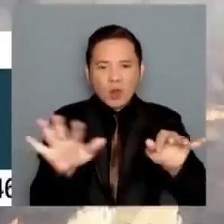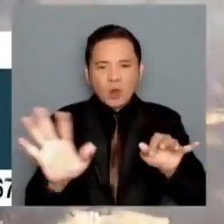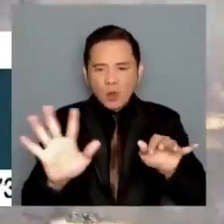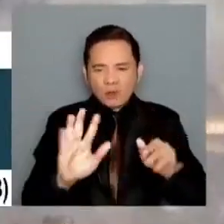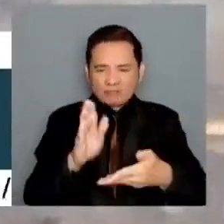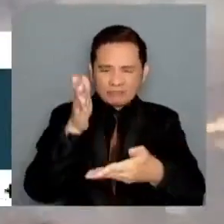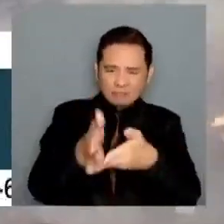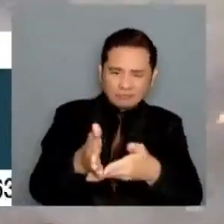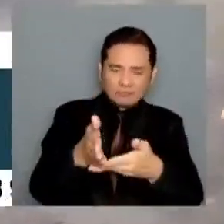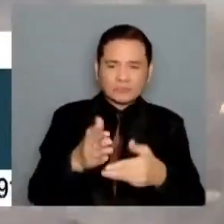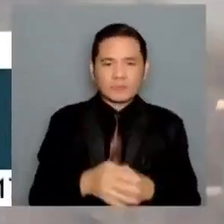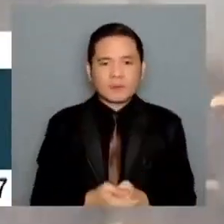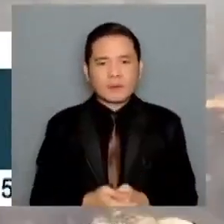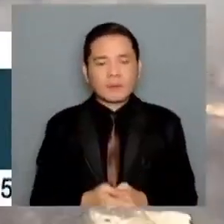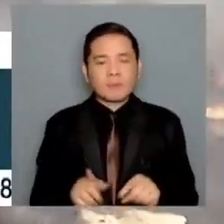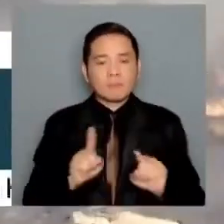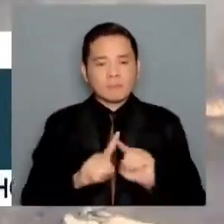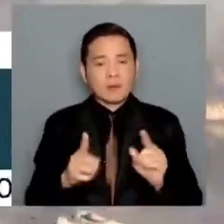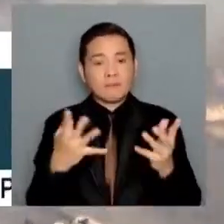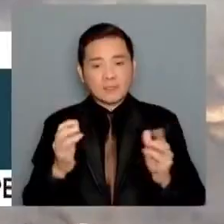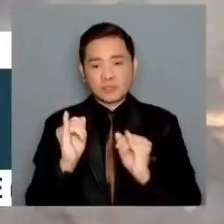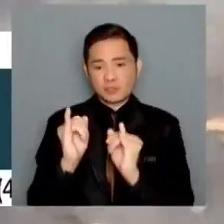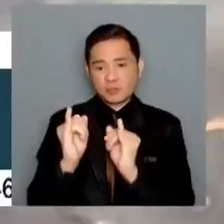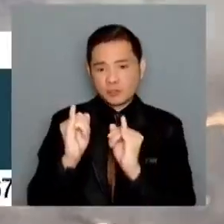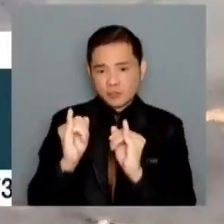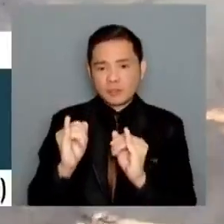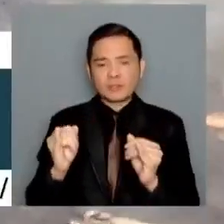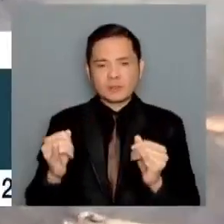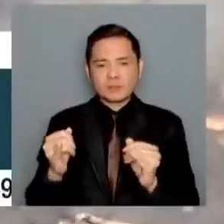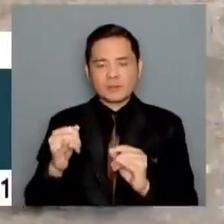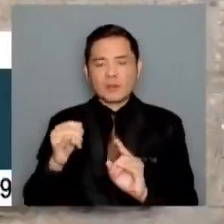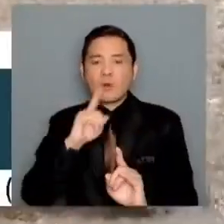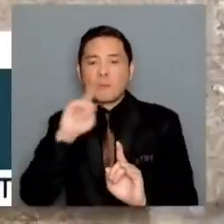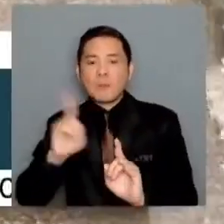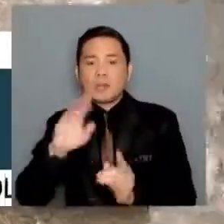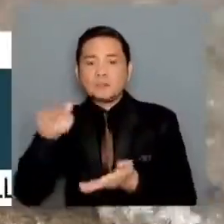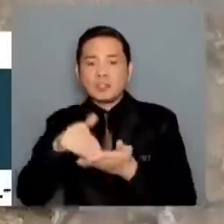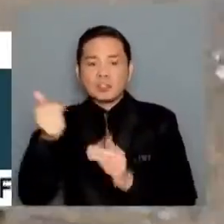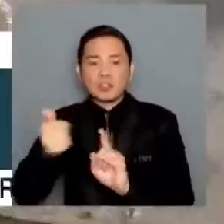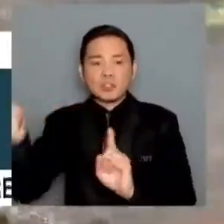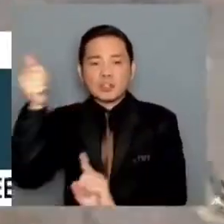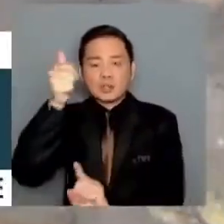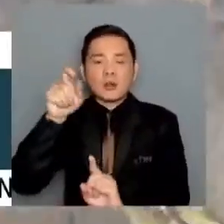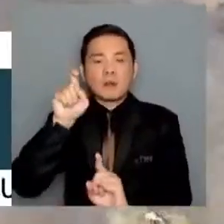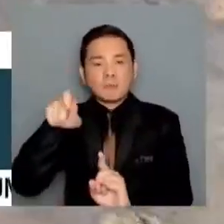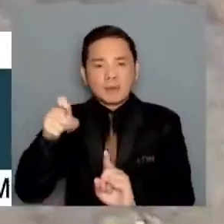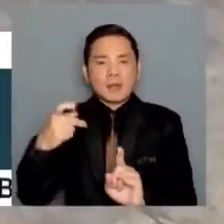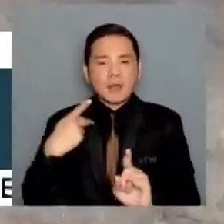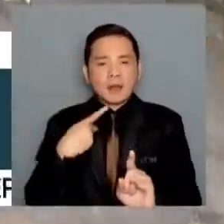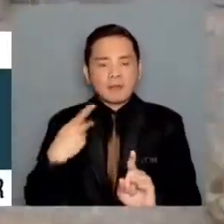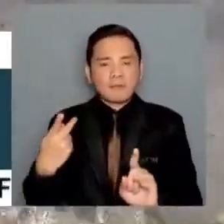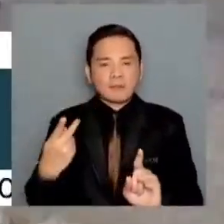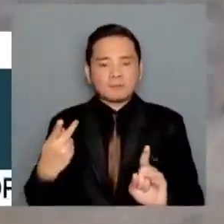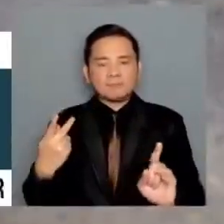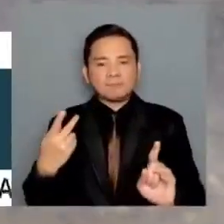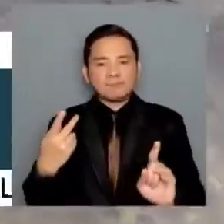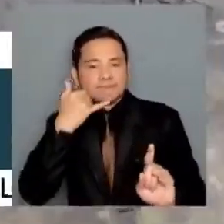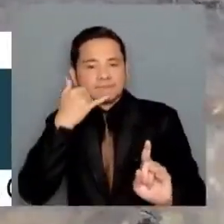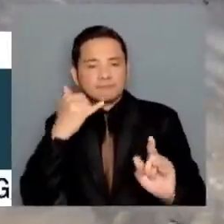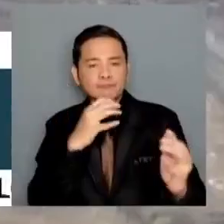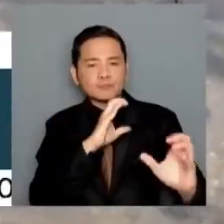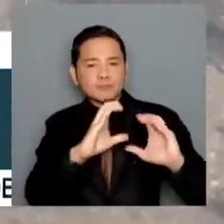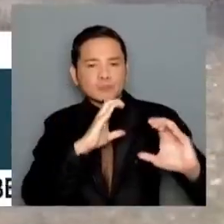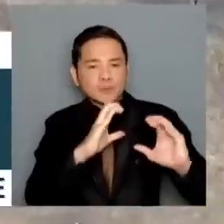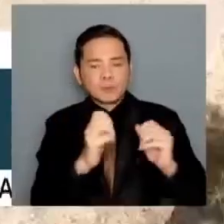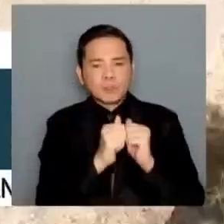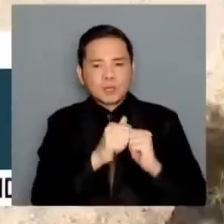we have already instructed our incident command center to put up yellow line so that the people will be warned not to go to beaches